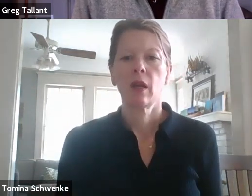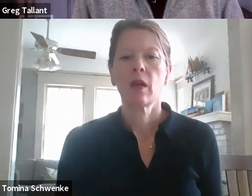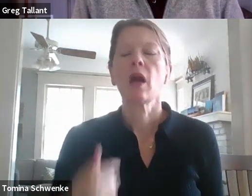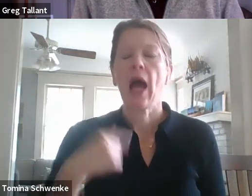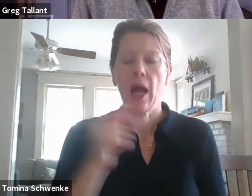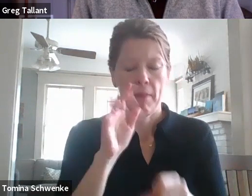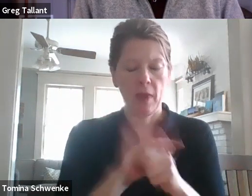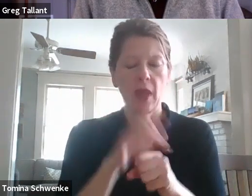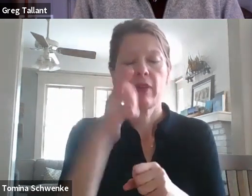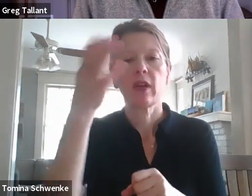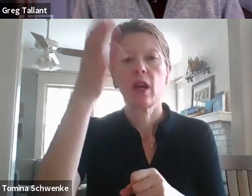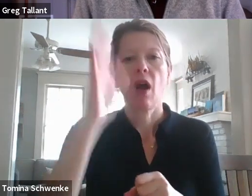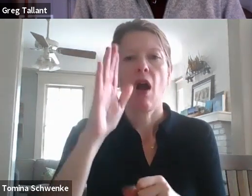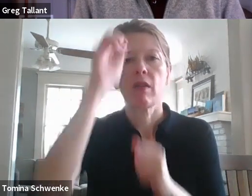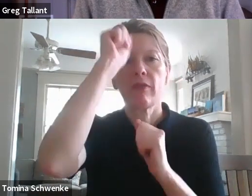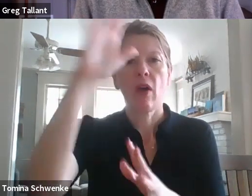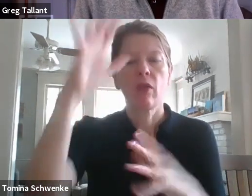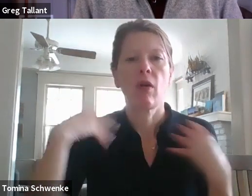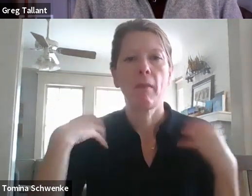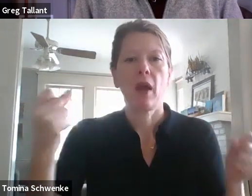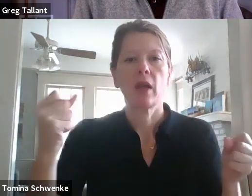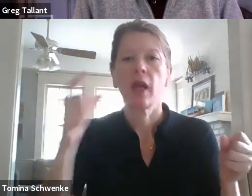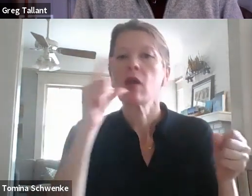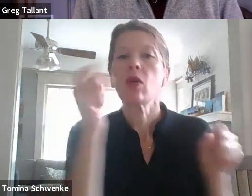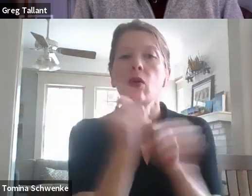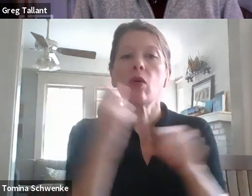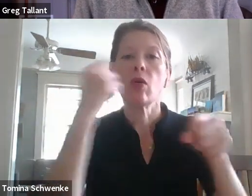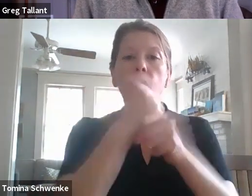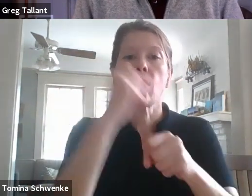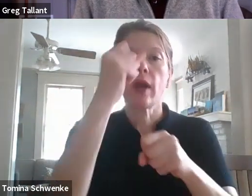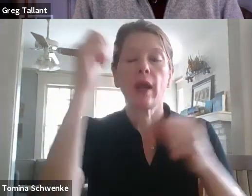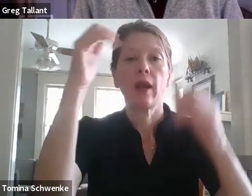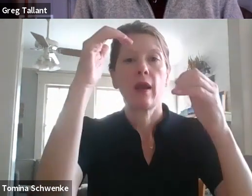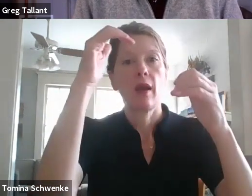I believe in God, the Father Almighty, creator of heaven and